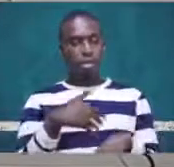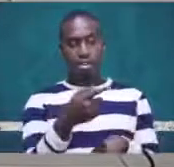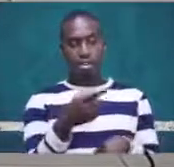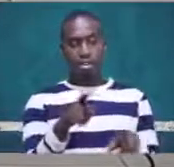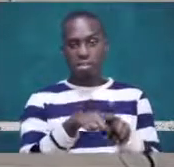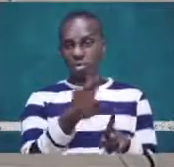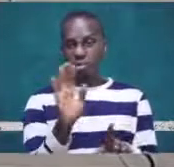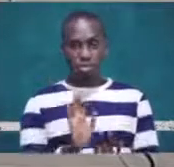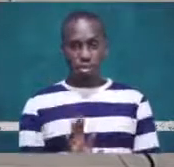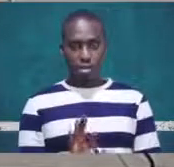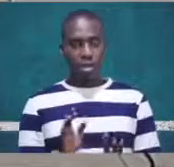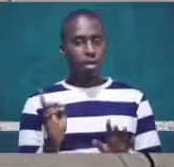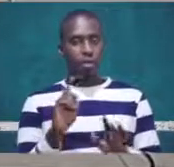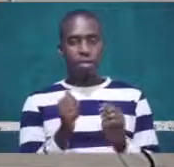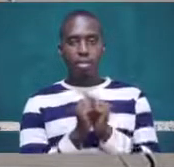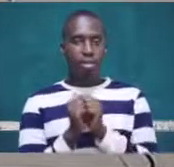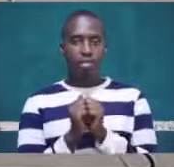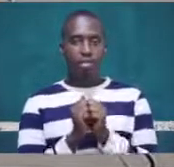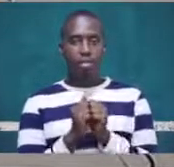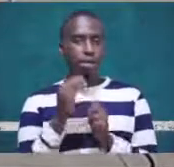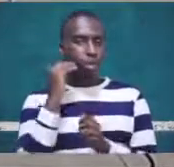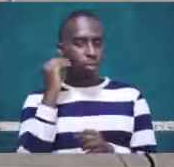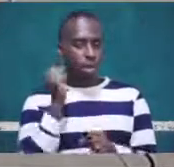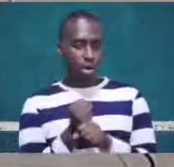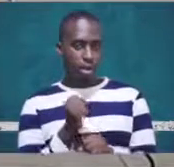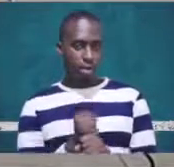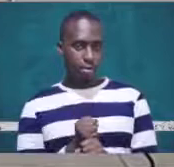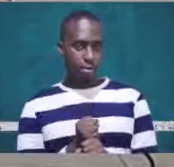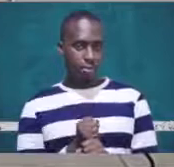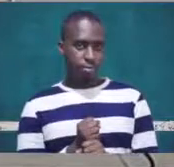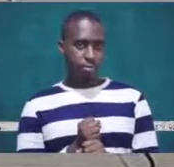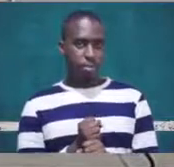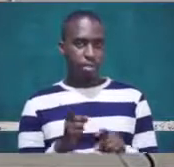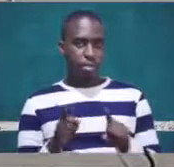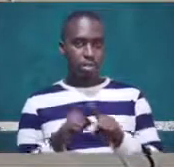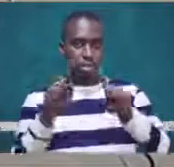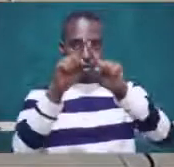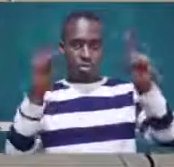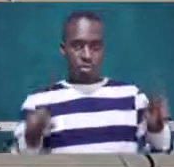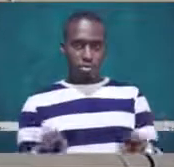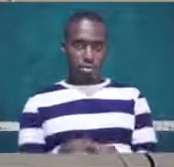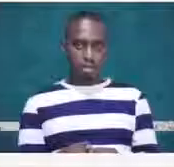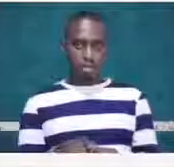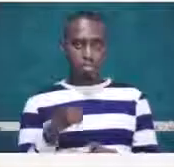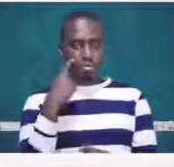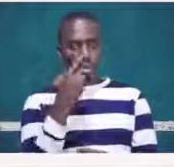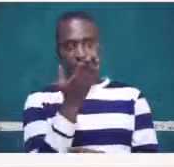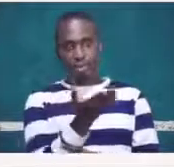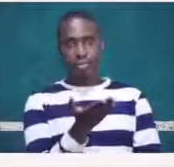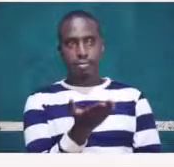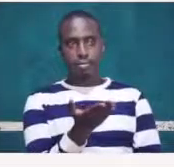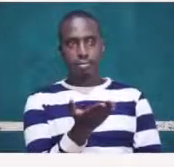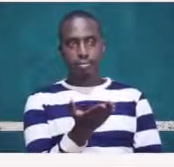that without a homework. So on your screen, there